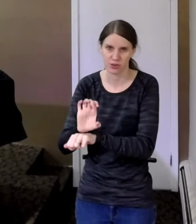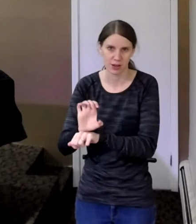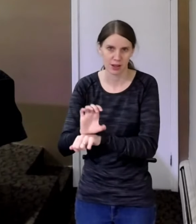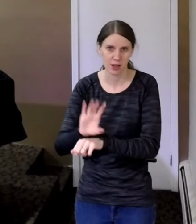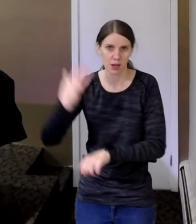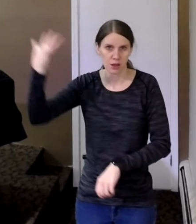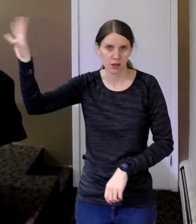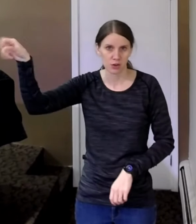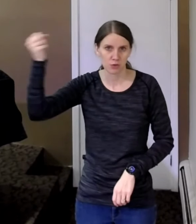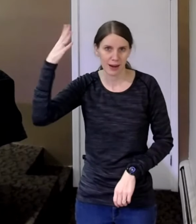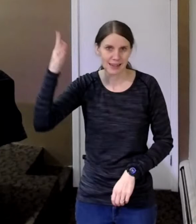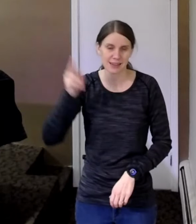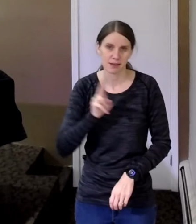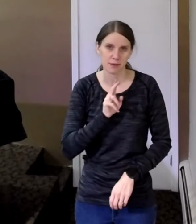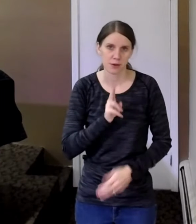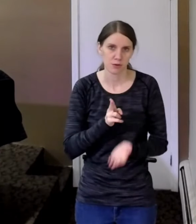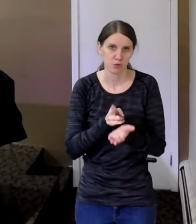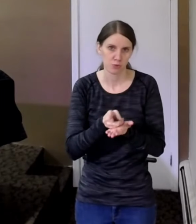Grace and truth.